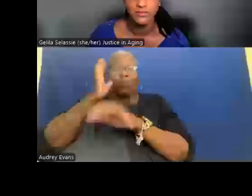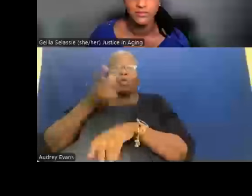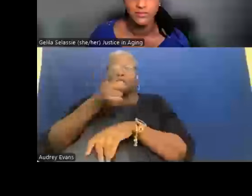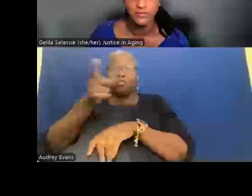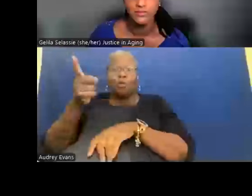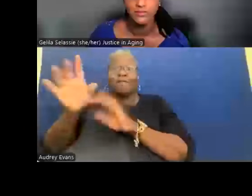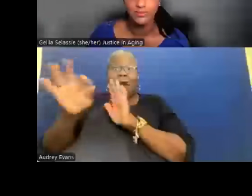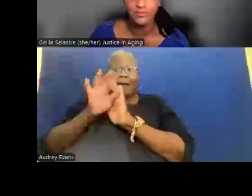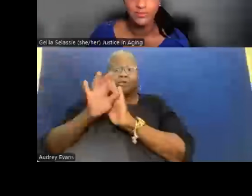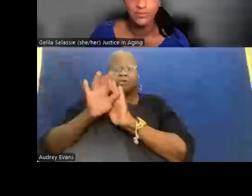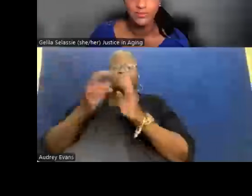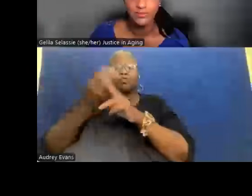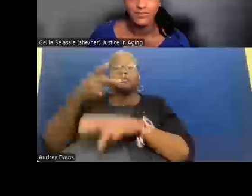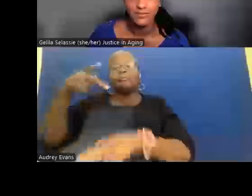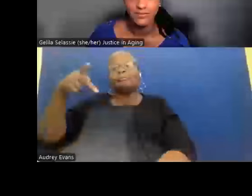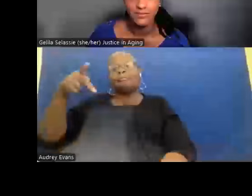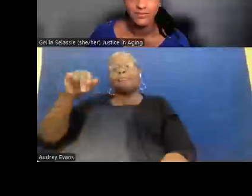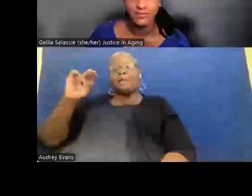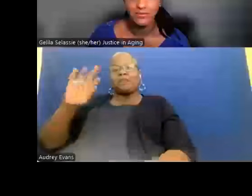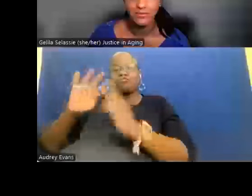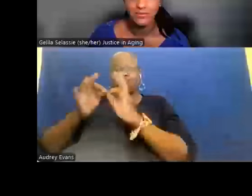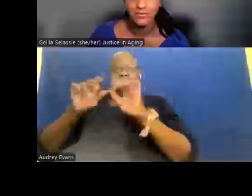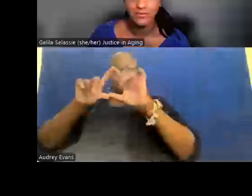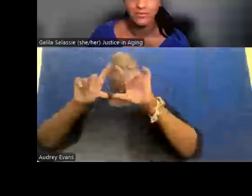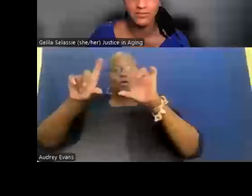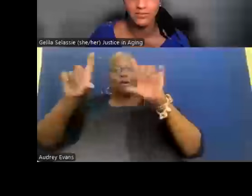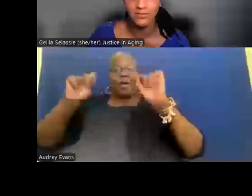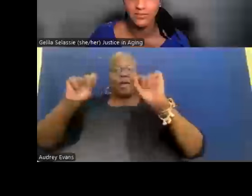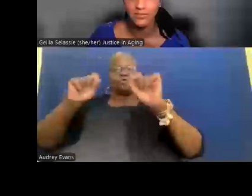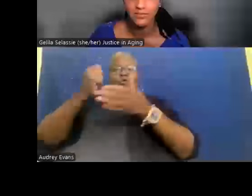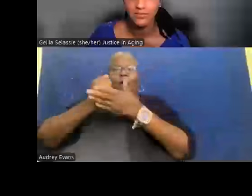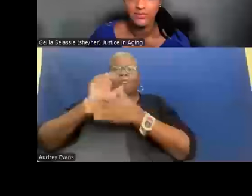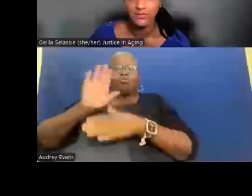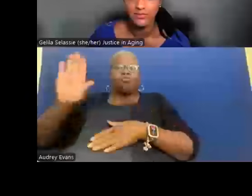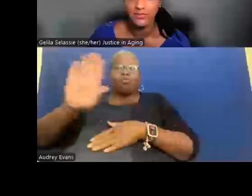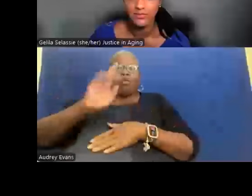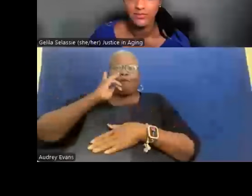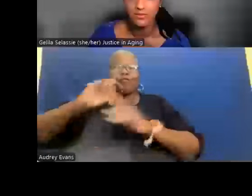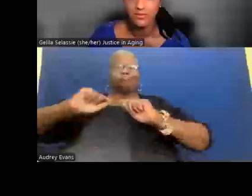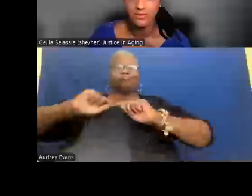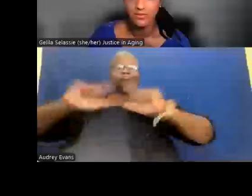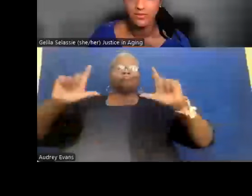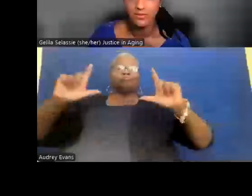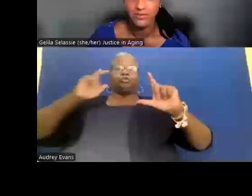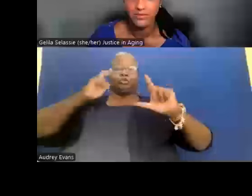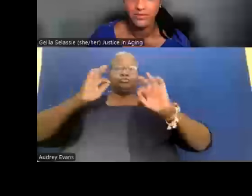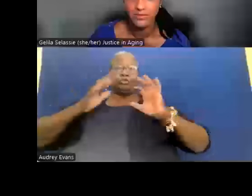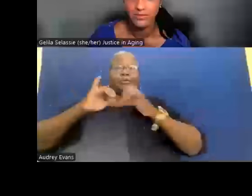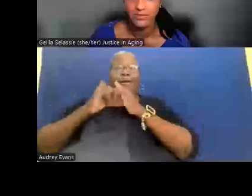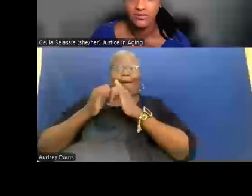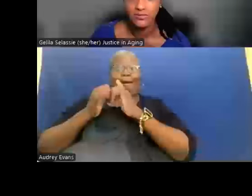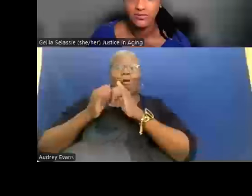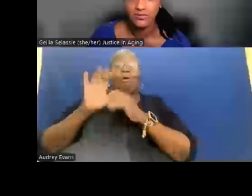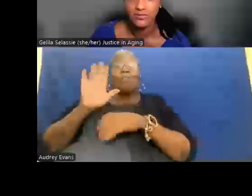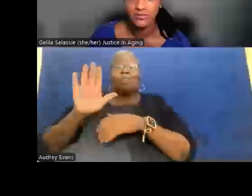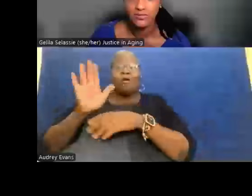the option to pin the interpreter's video box to maximize your view of the interpreter. To do this, click their